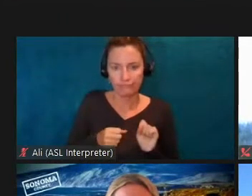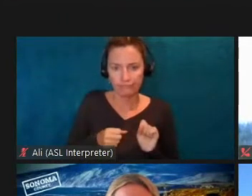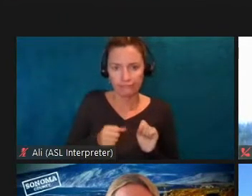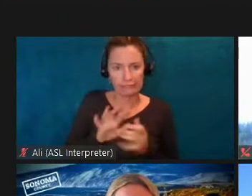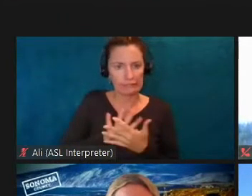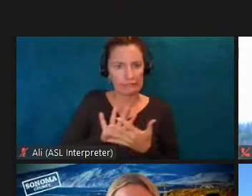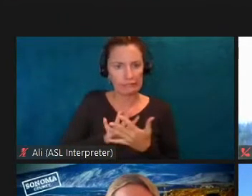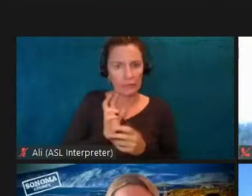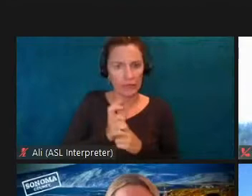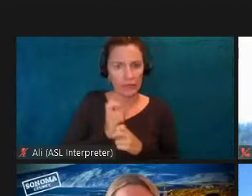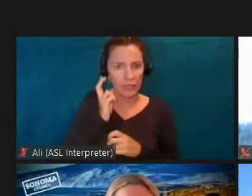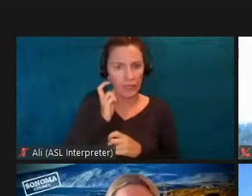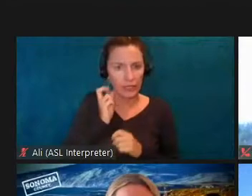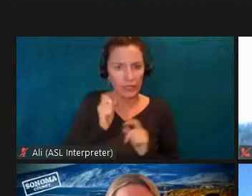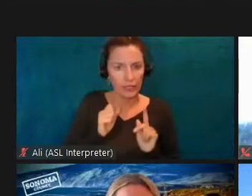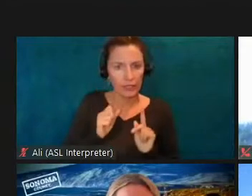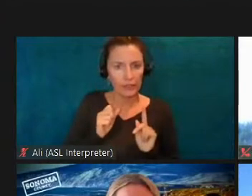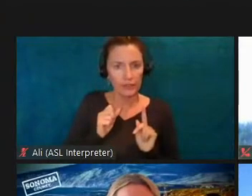just open for now.